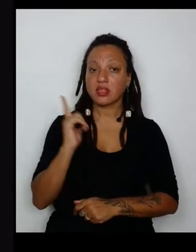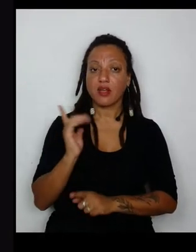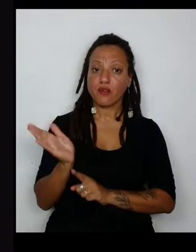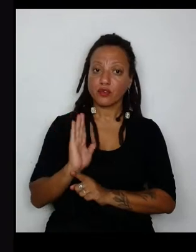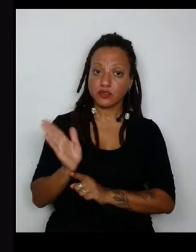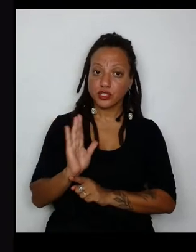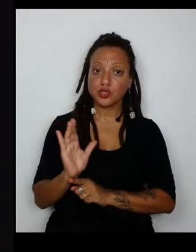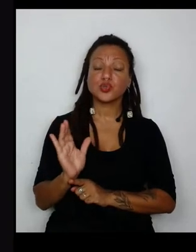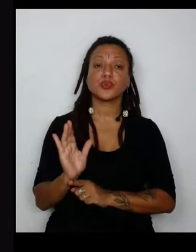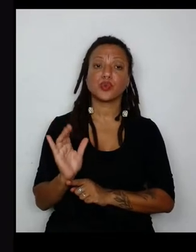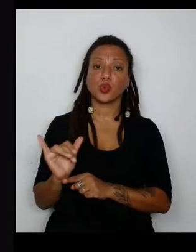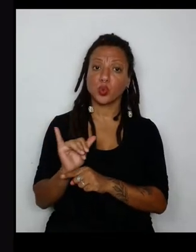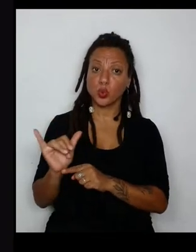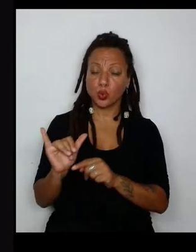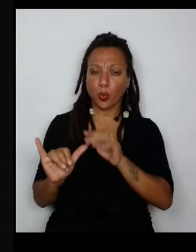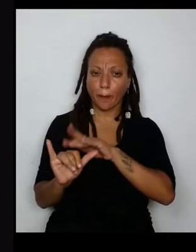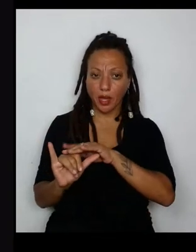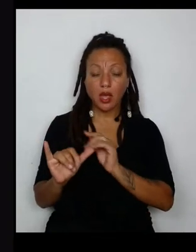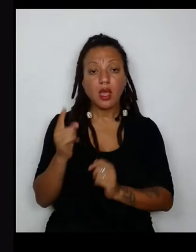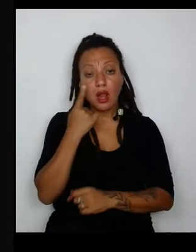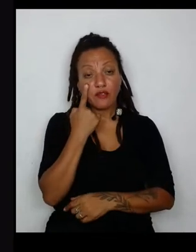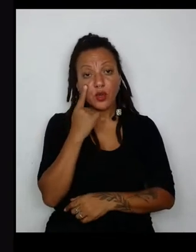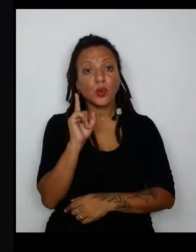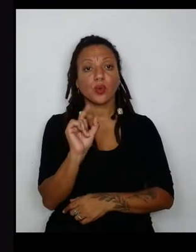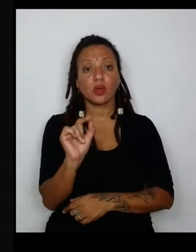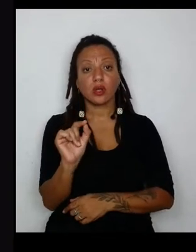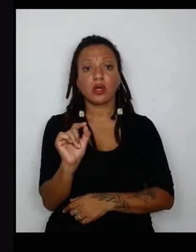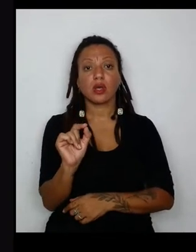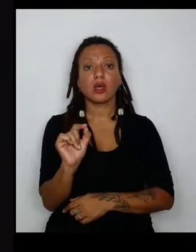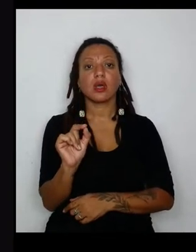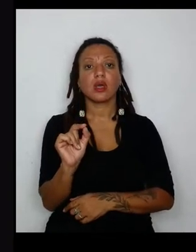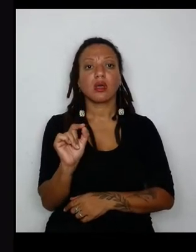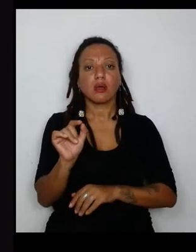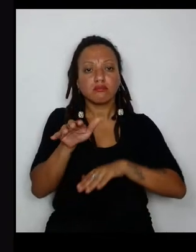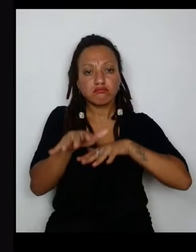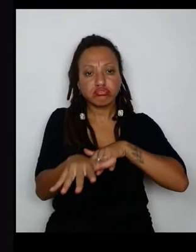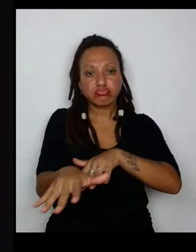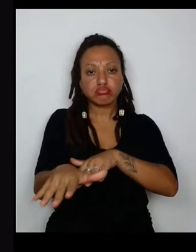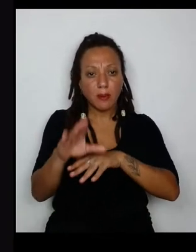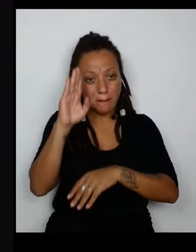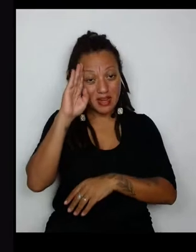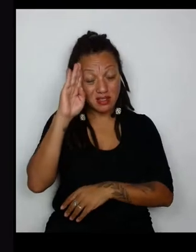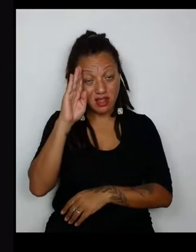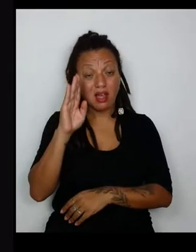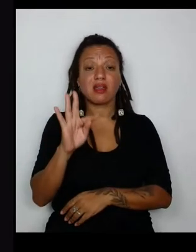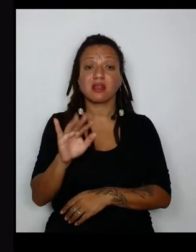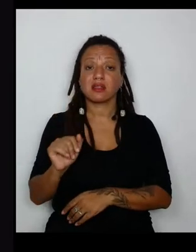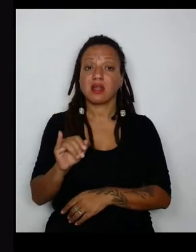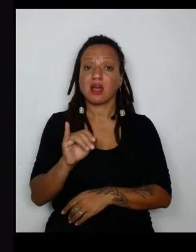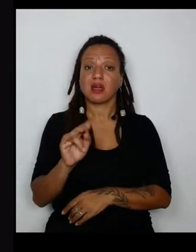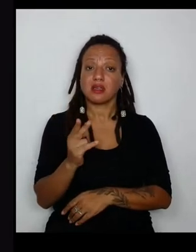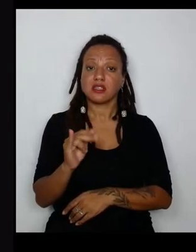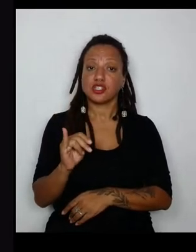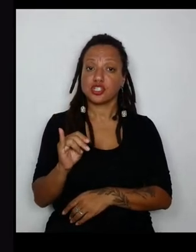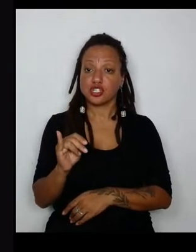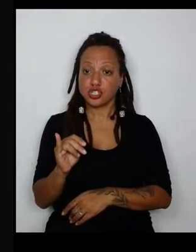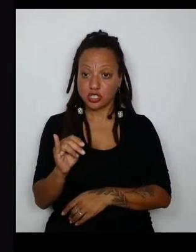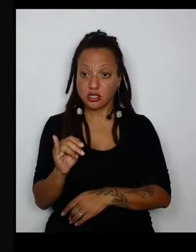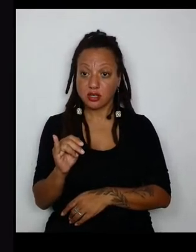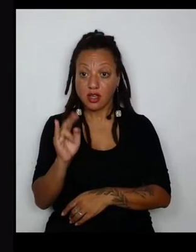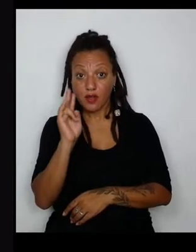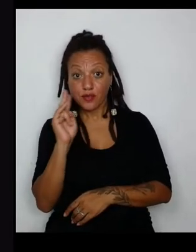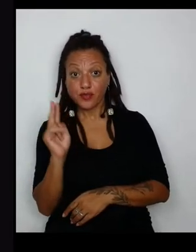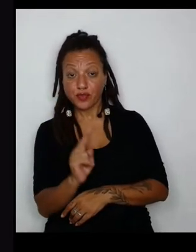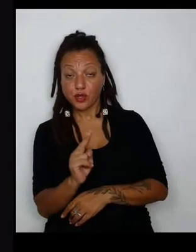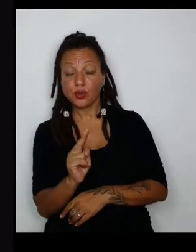polynesian military people and fatigues are still fixed in this role of entertaining or dancing even though they're